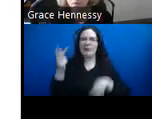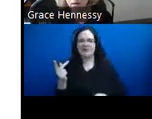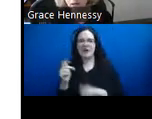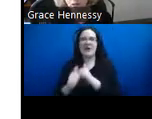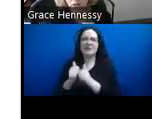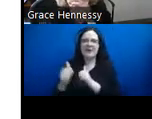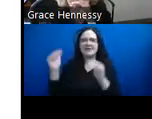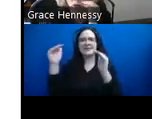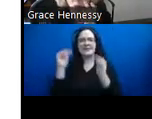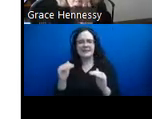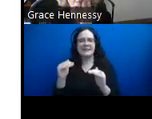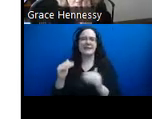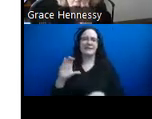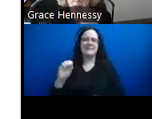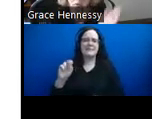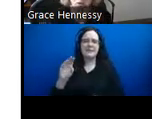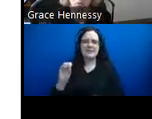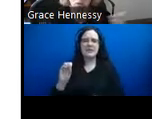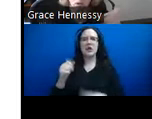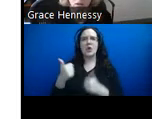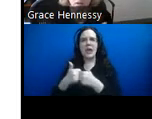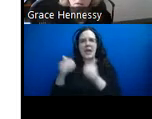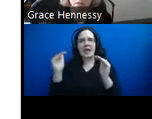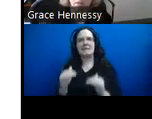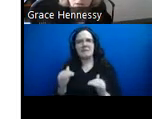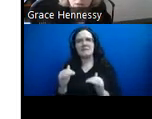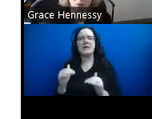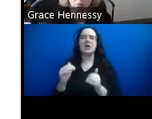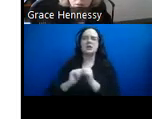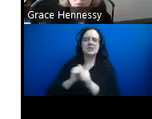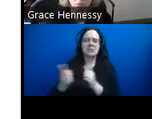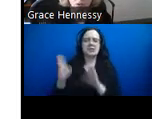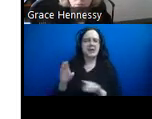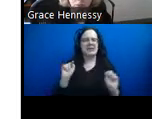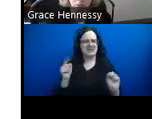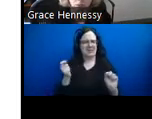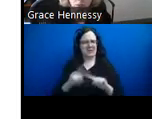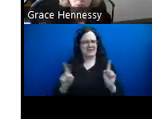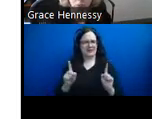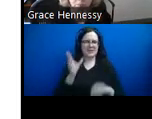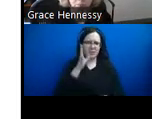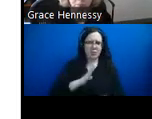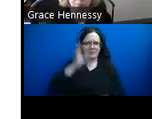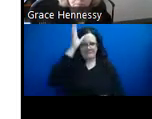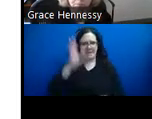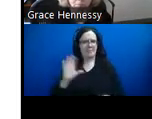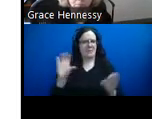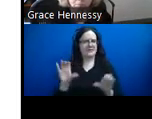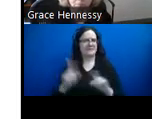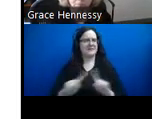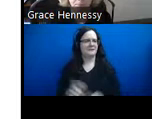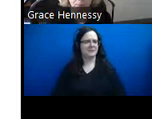sports betting, and internet casino and card games. So a little bit of a difference in what the men were doing compared to the women.